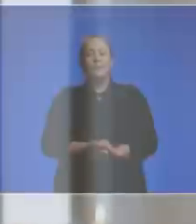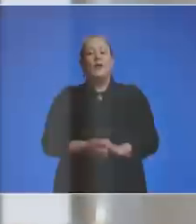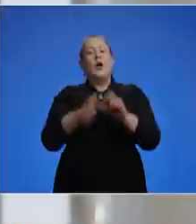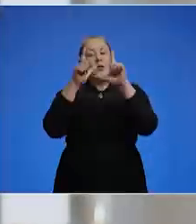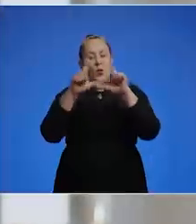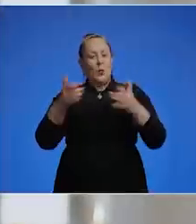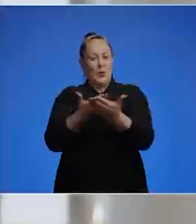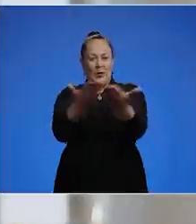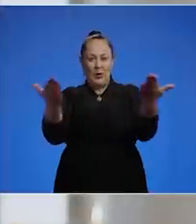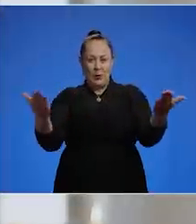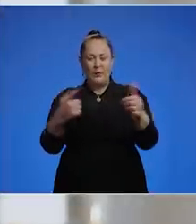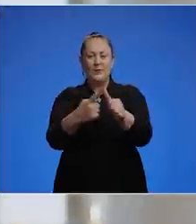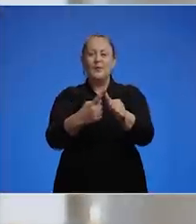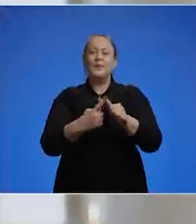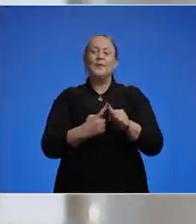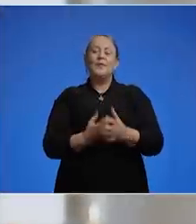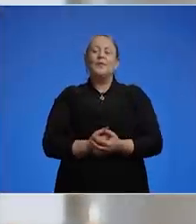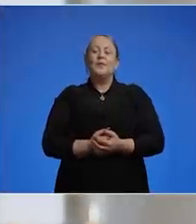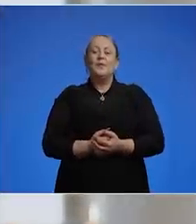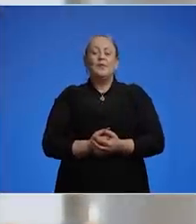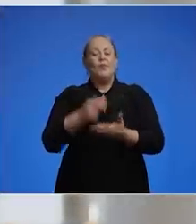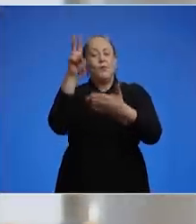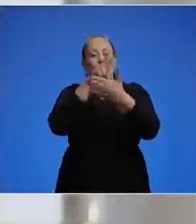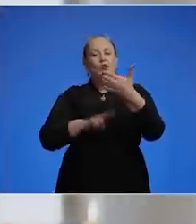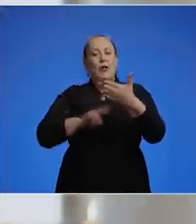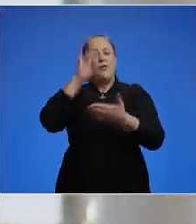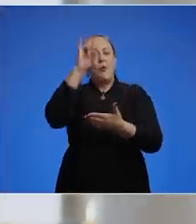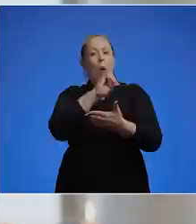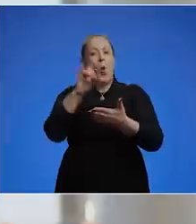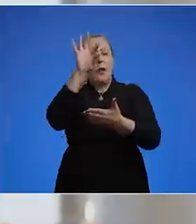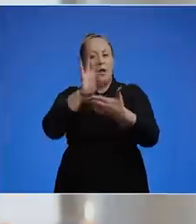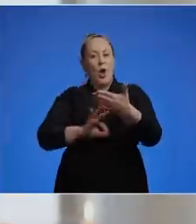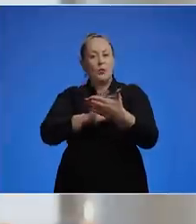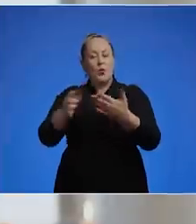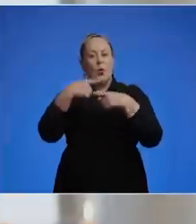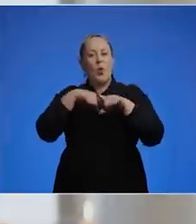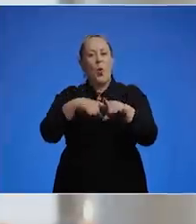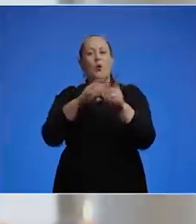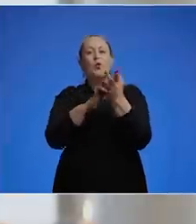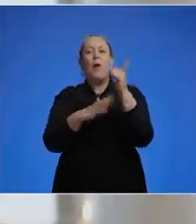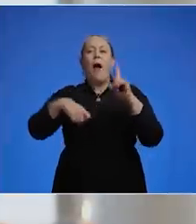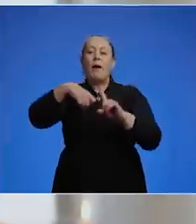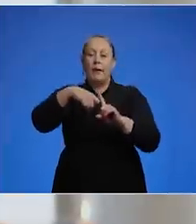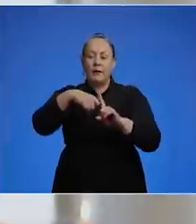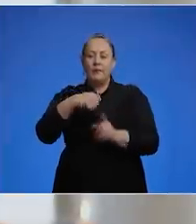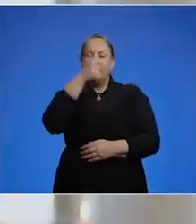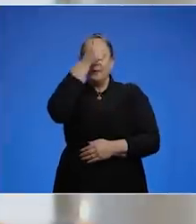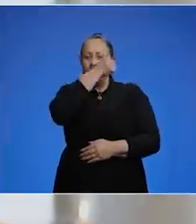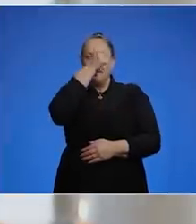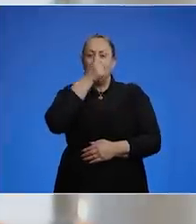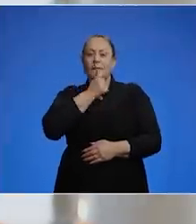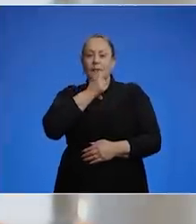The Lord be with you. And with your spirit. A reading from the Holy Gospel according to Mark. Glory to you, O